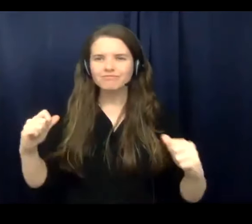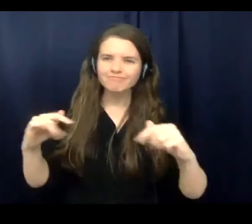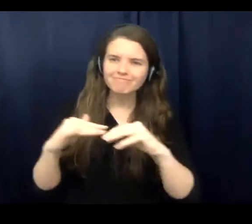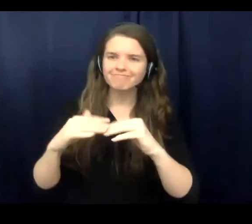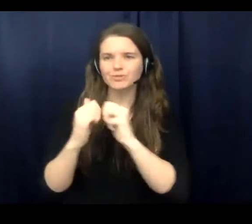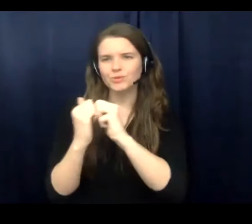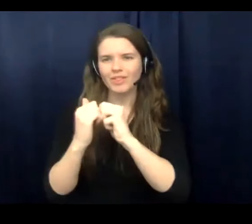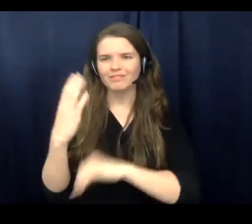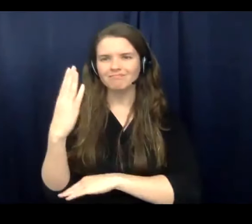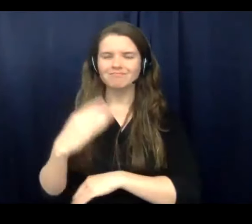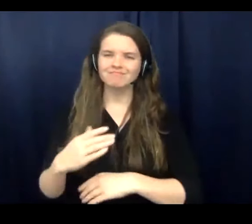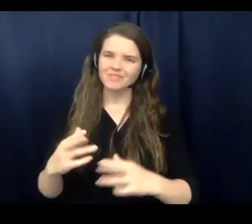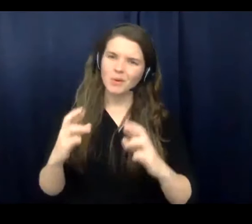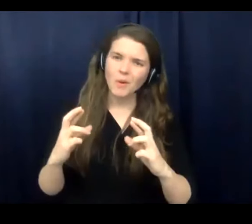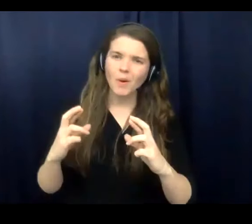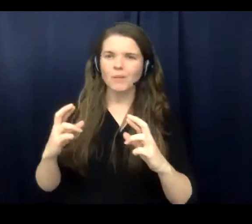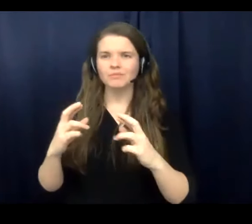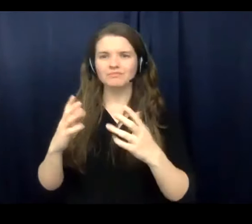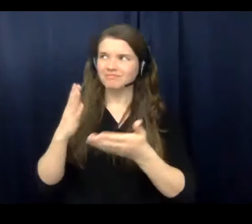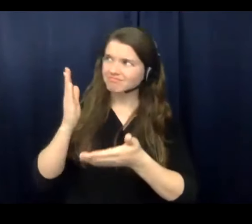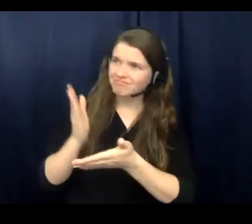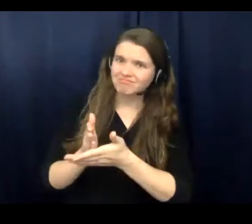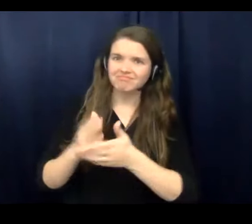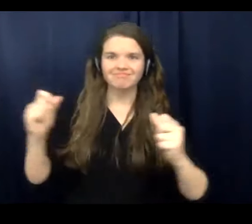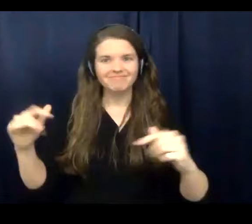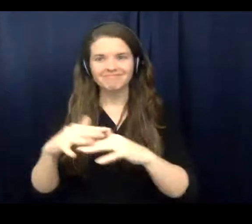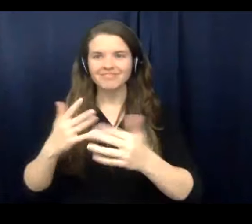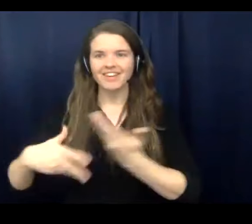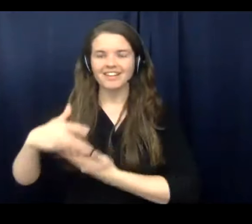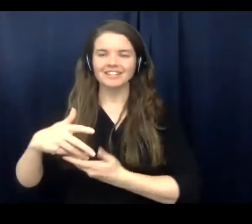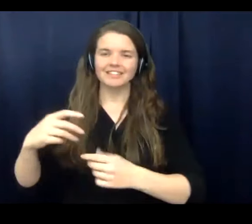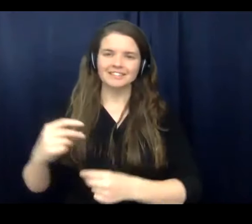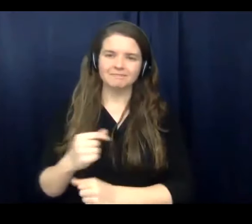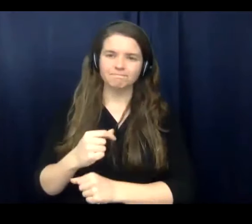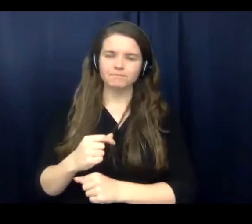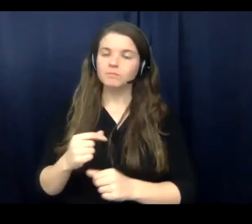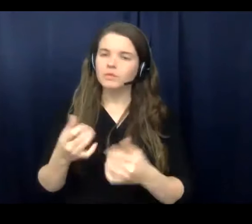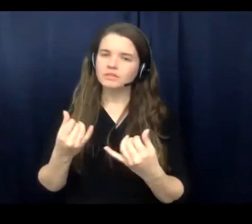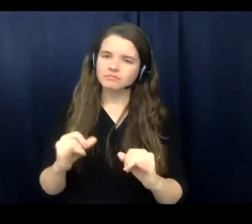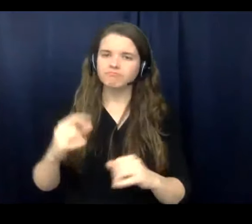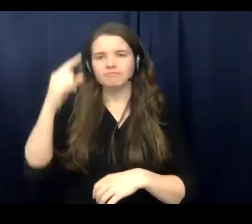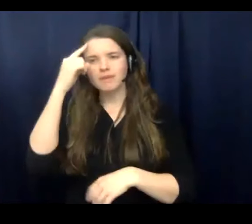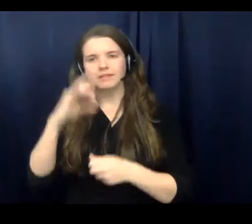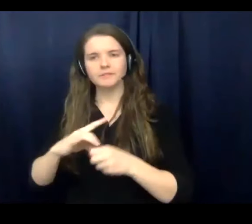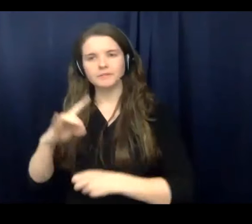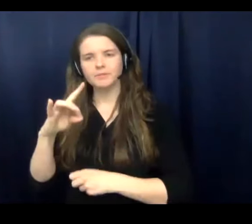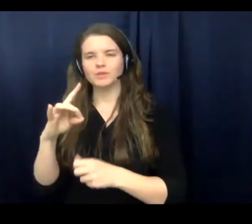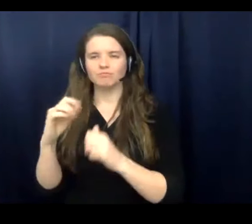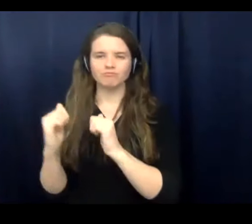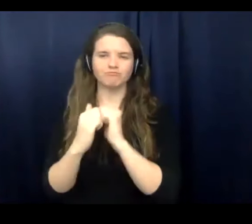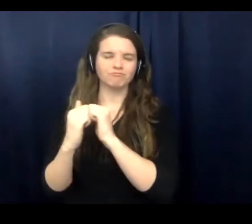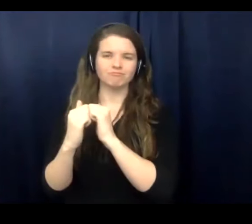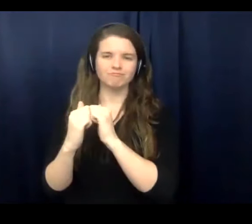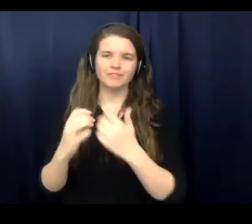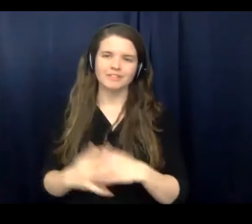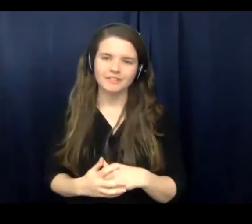would be together by now, worshiping together and mind and spirit. Unfortunately, that didn't happen. And I'm just